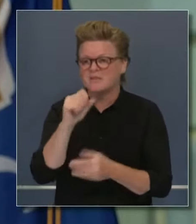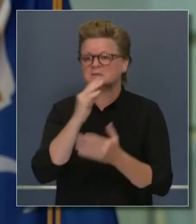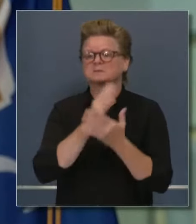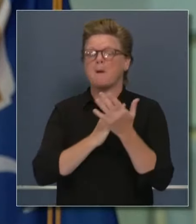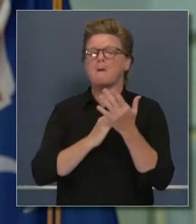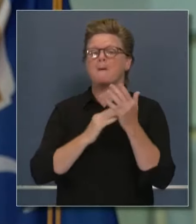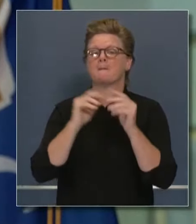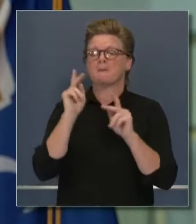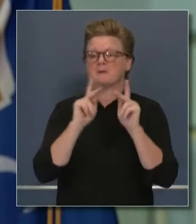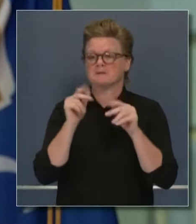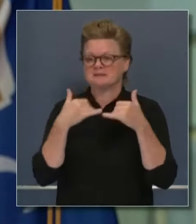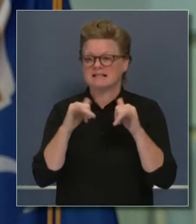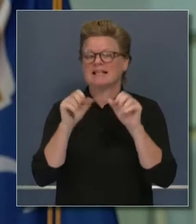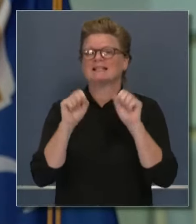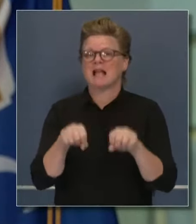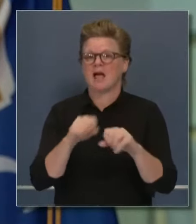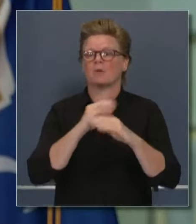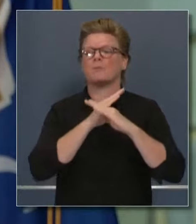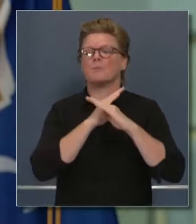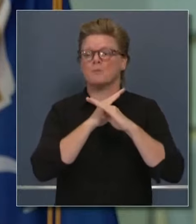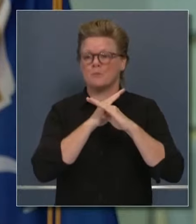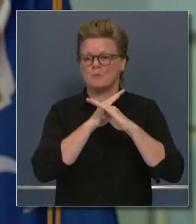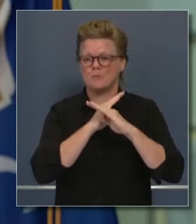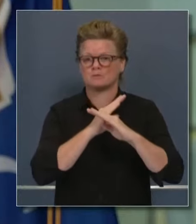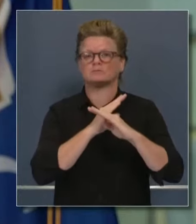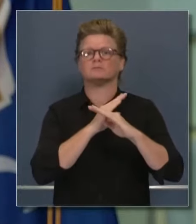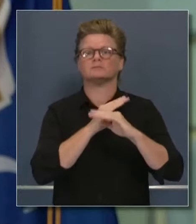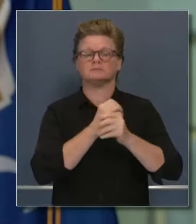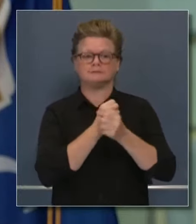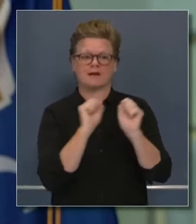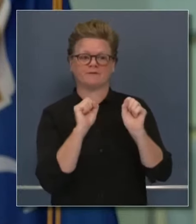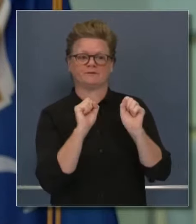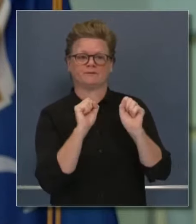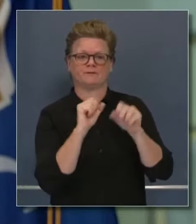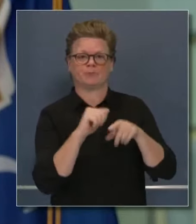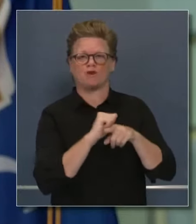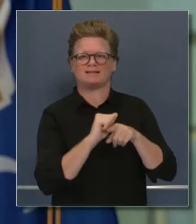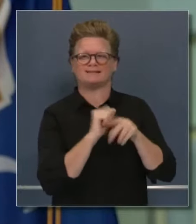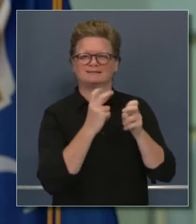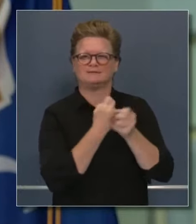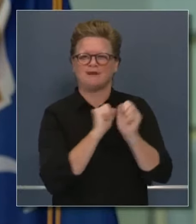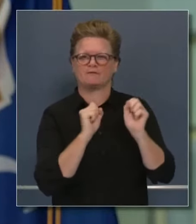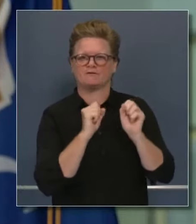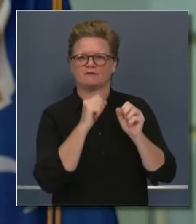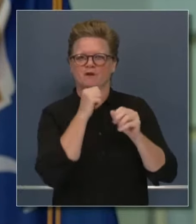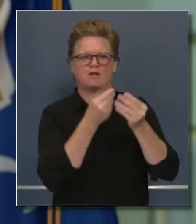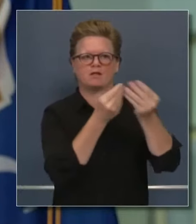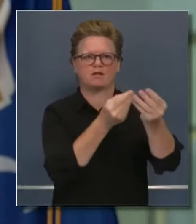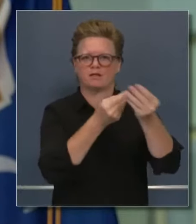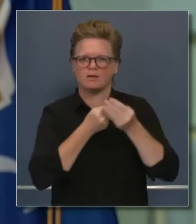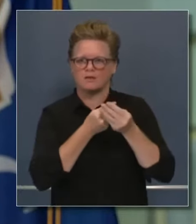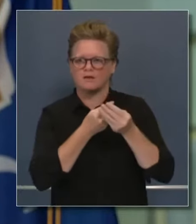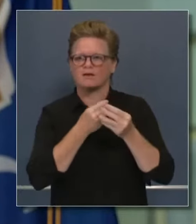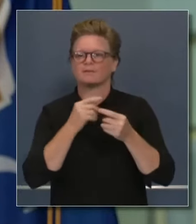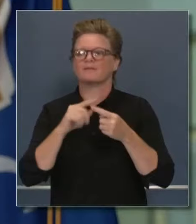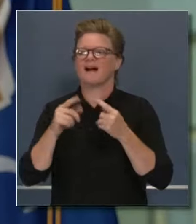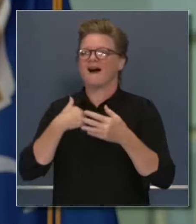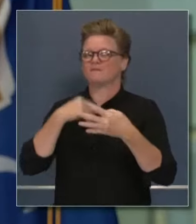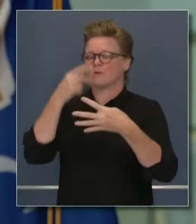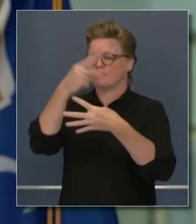move forward, we'll consider the placement of some of these various sectors throughout our different tiers as